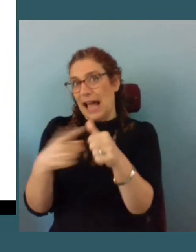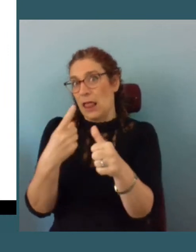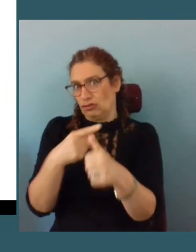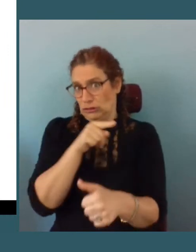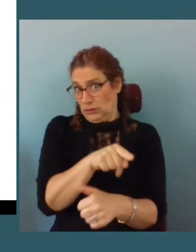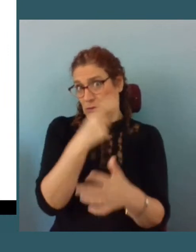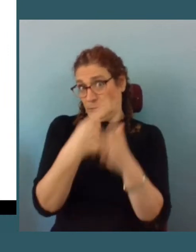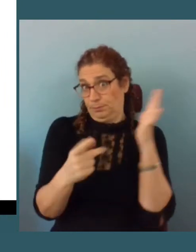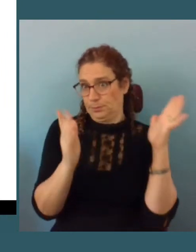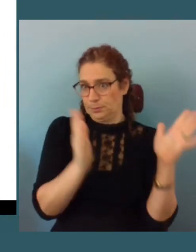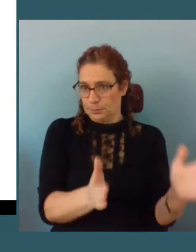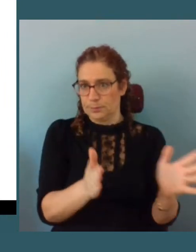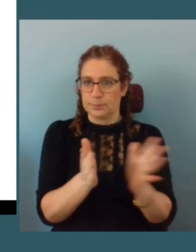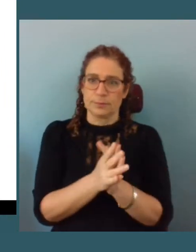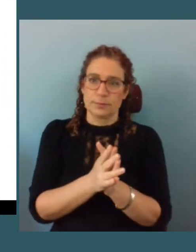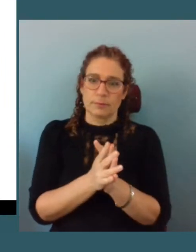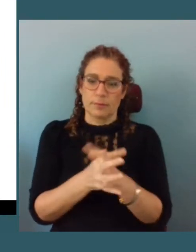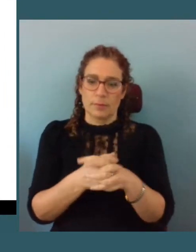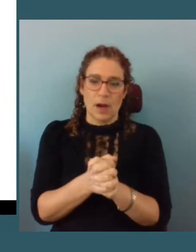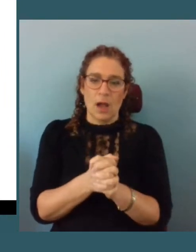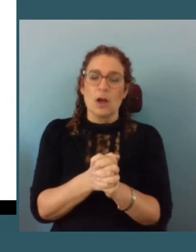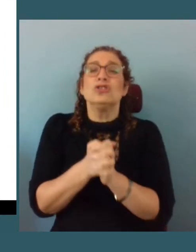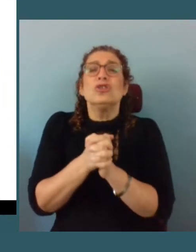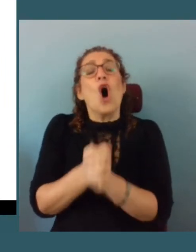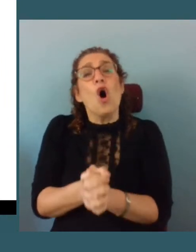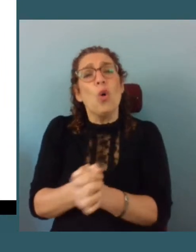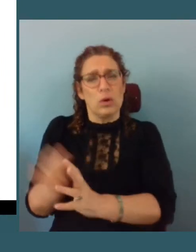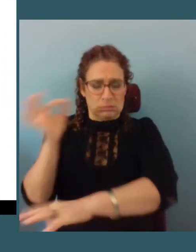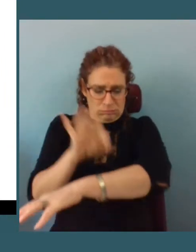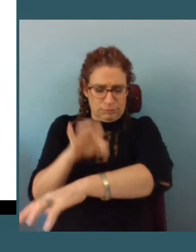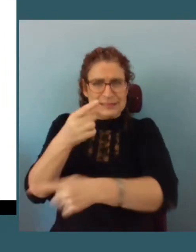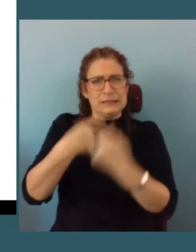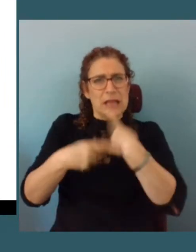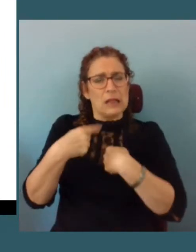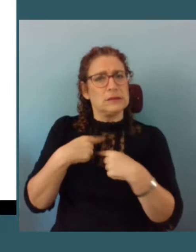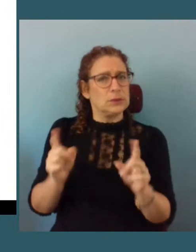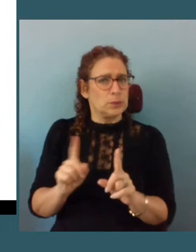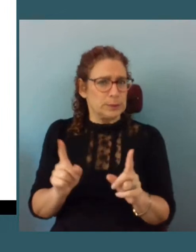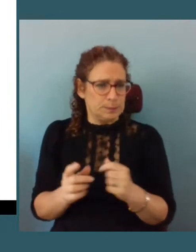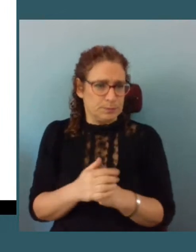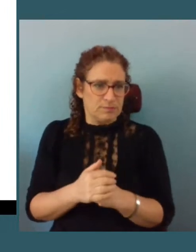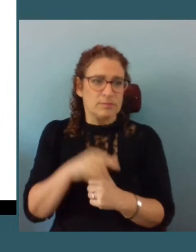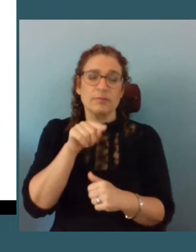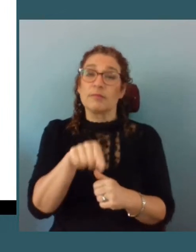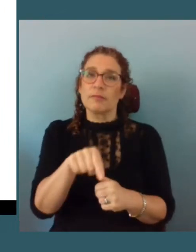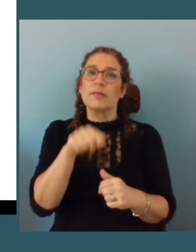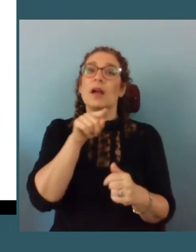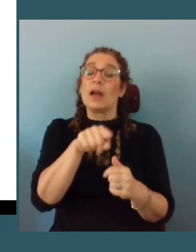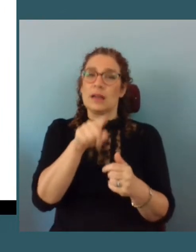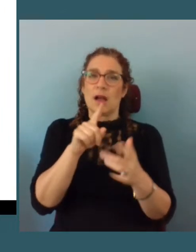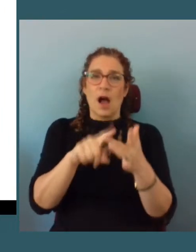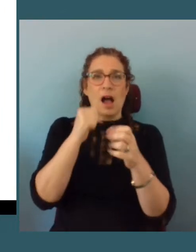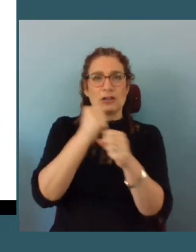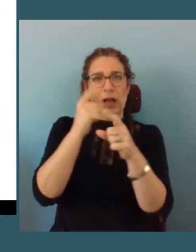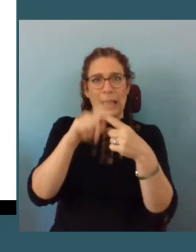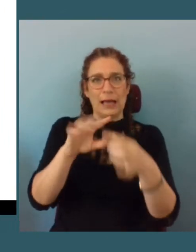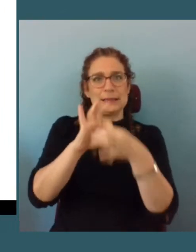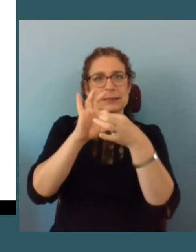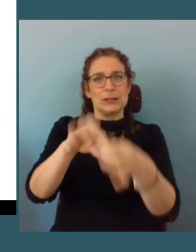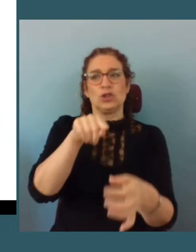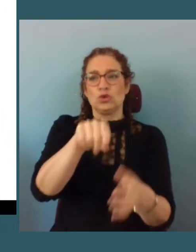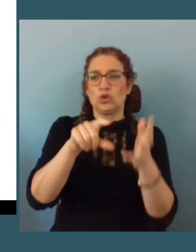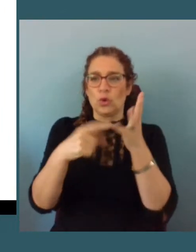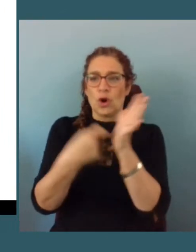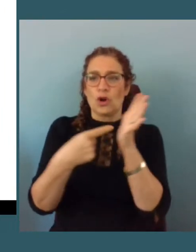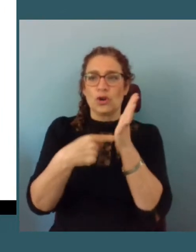Just to say, so what do the skin prick tests reflect? It really reflects IgE bound to cutaneous mast cells and then subsequent release of